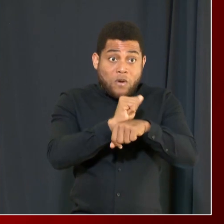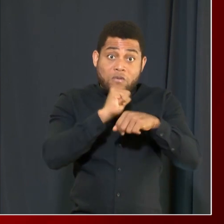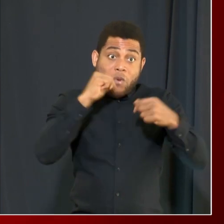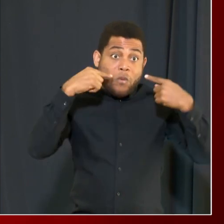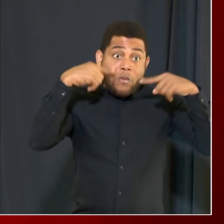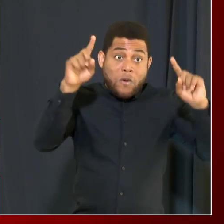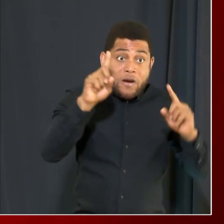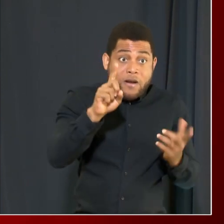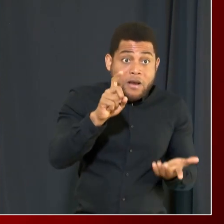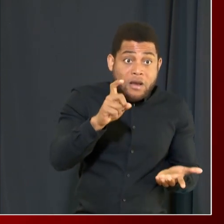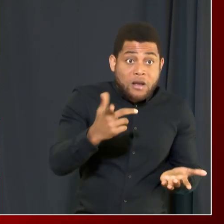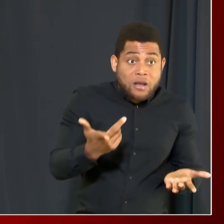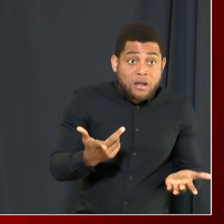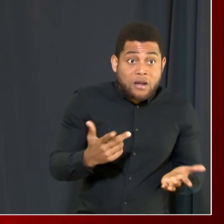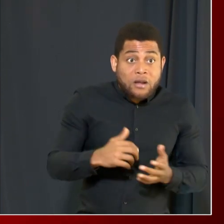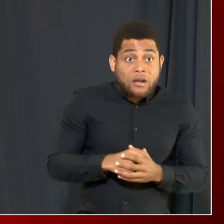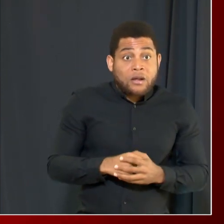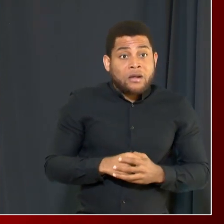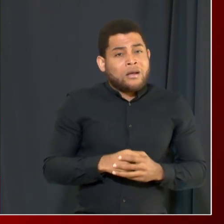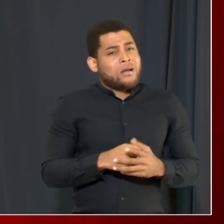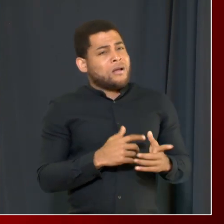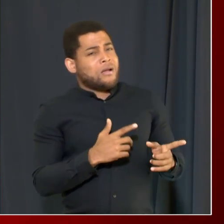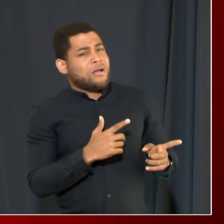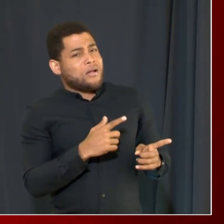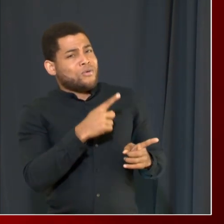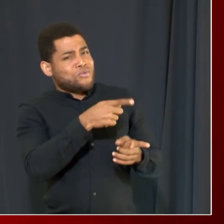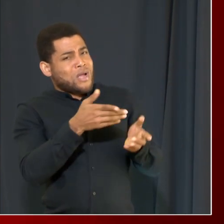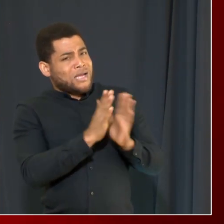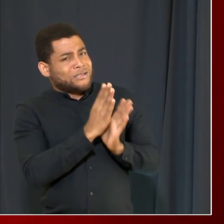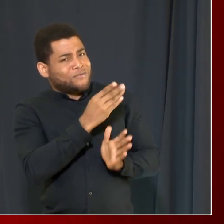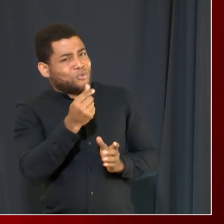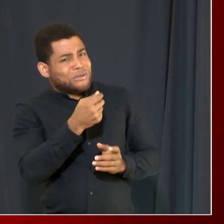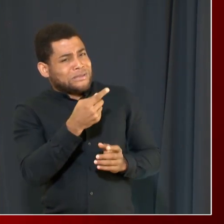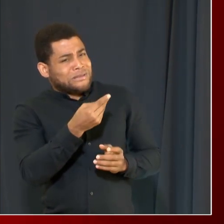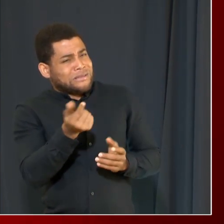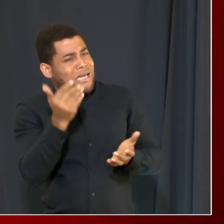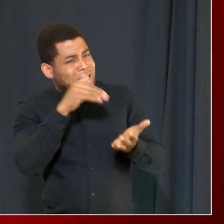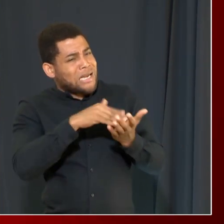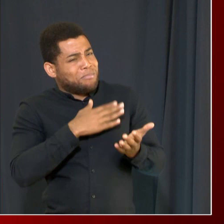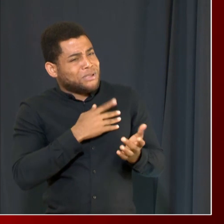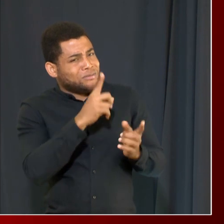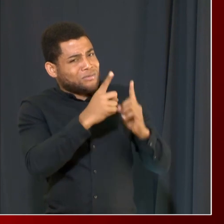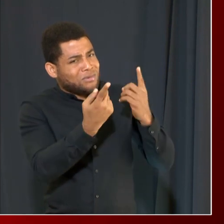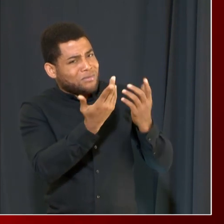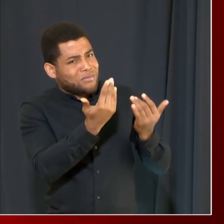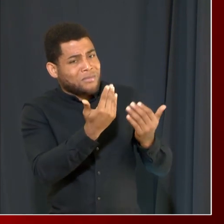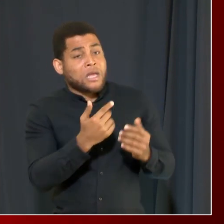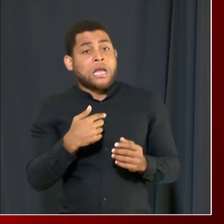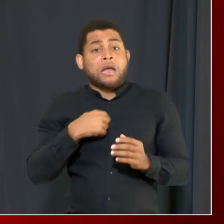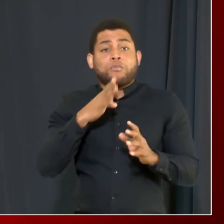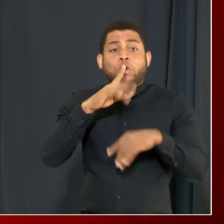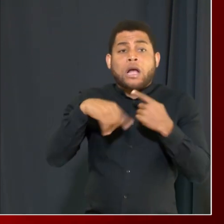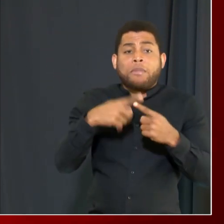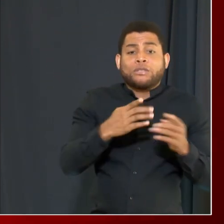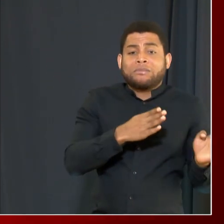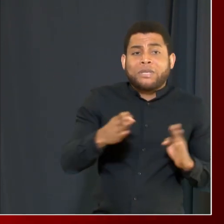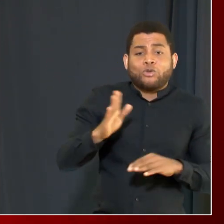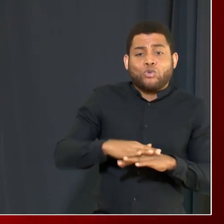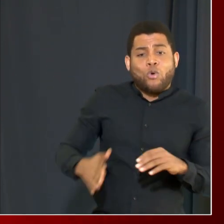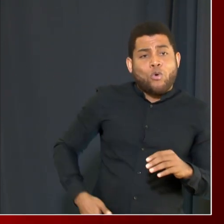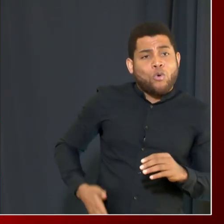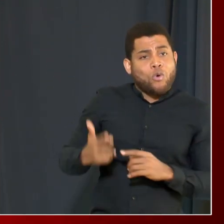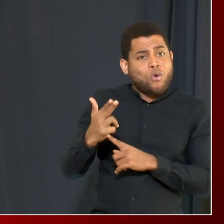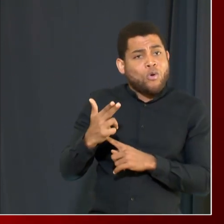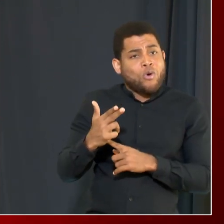Okay, you asked a couple of things. So what was the first thing you said? So the first question is the plan on guns. How is the city working? What conversations are